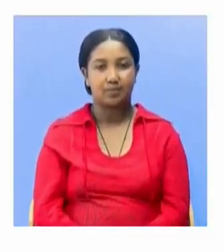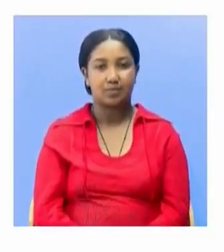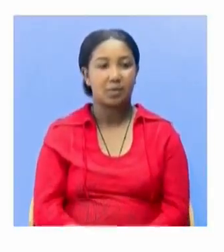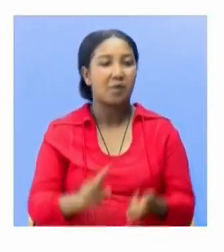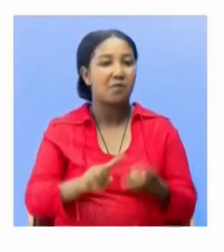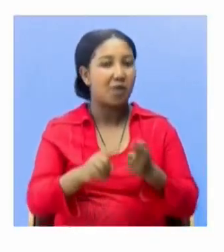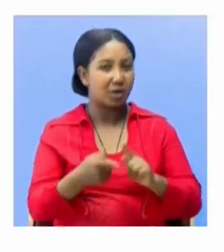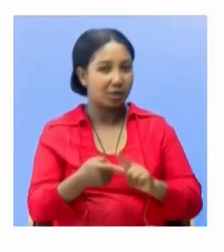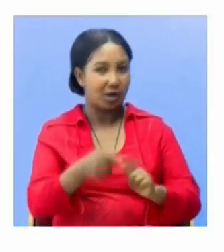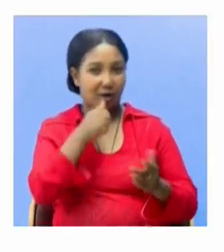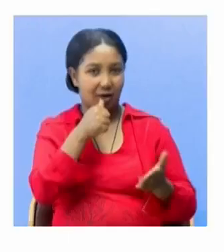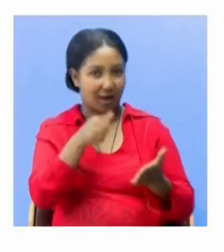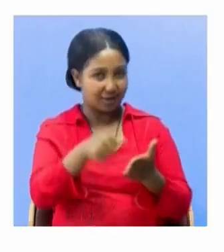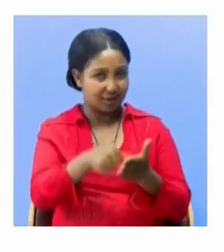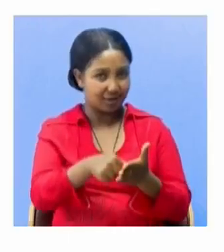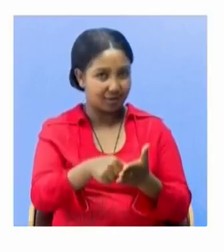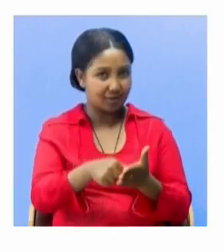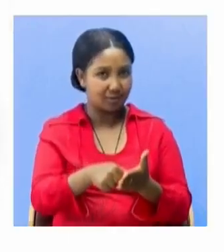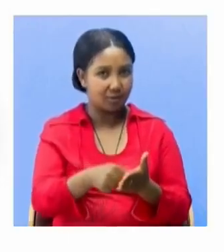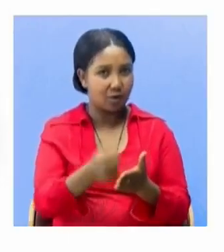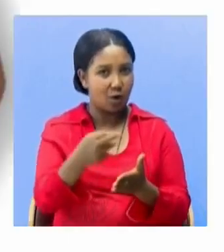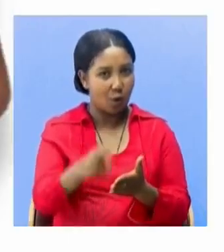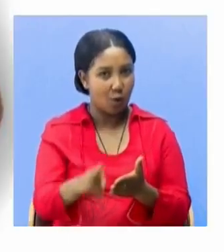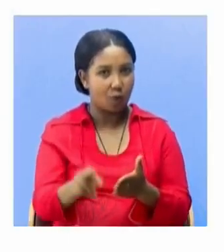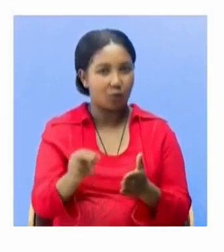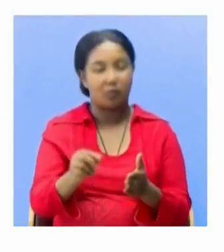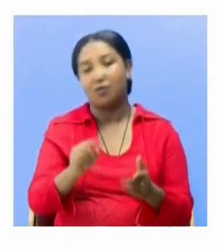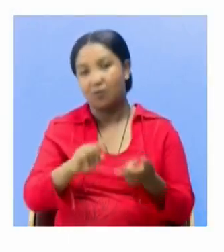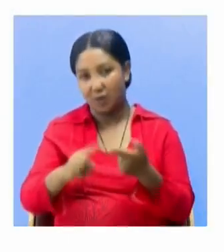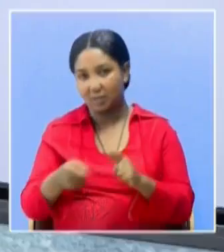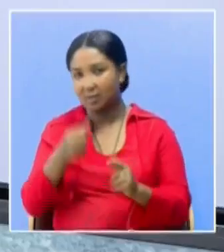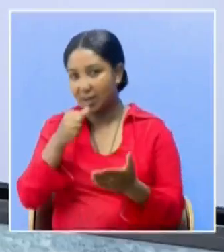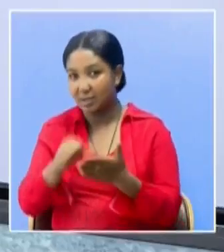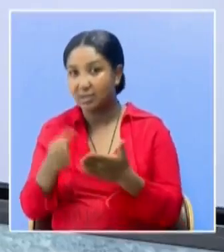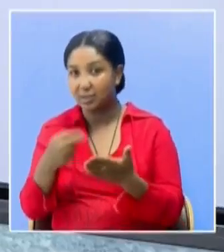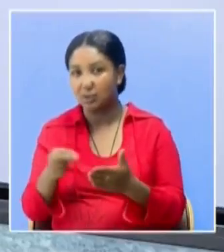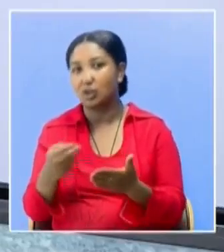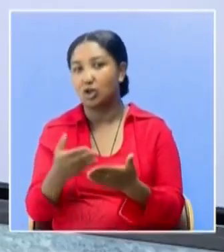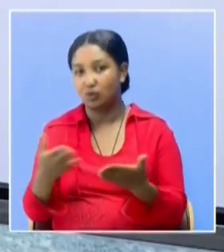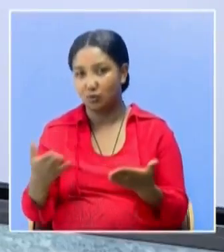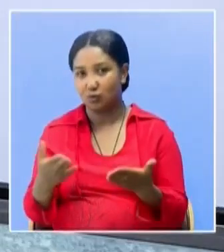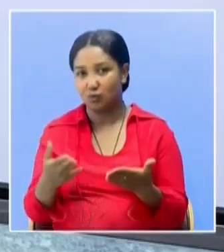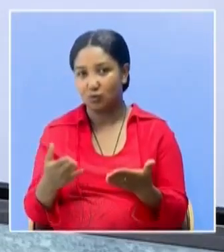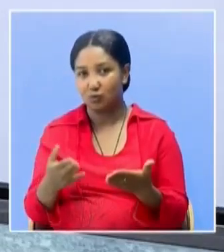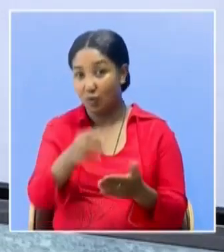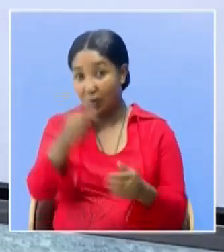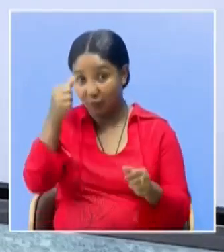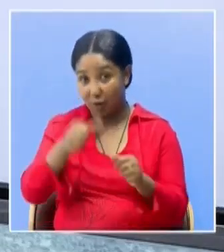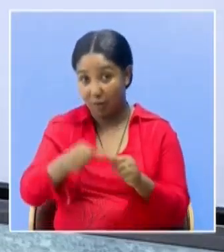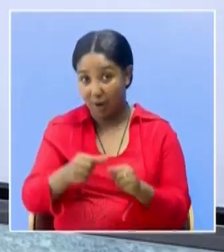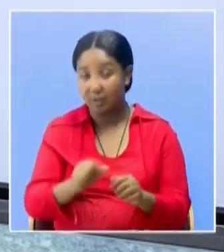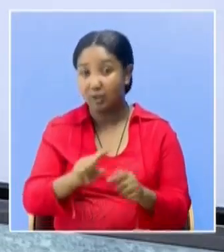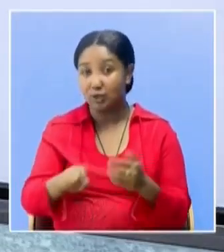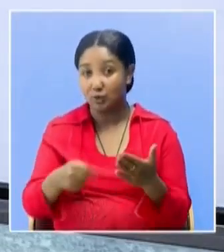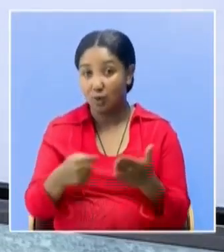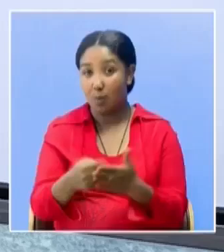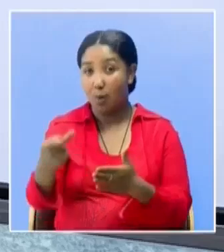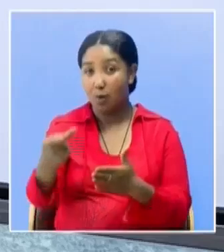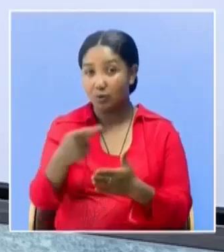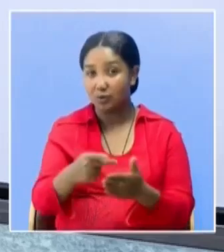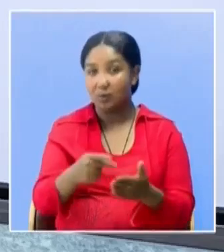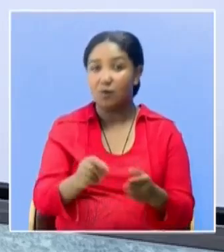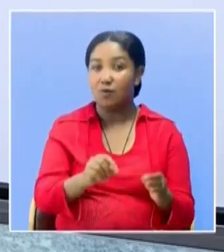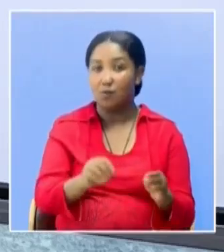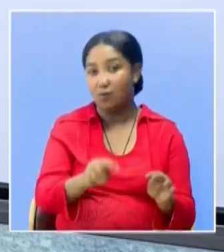Friendly letter or friend's letter. This is the issue that you have to bear in mind. So both formal letter